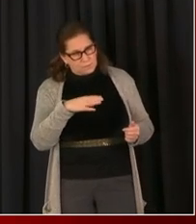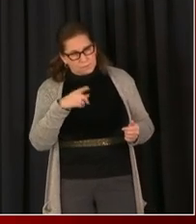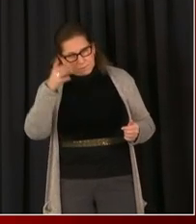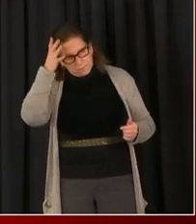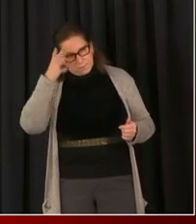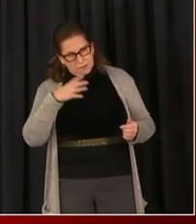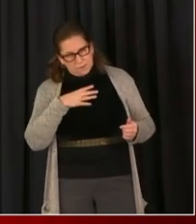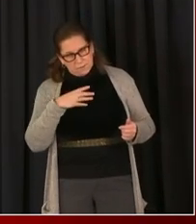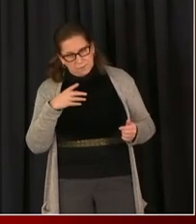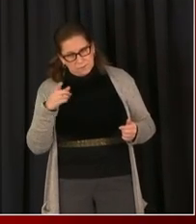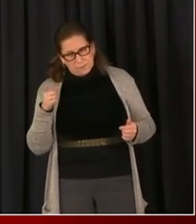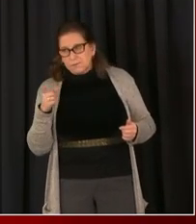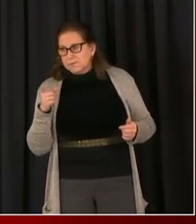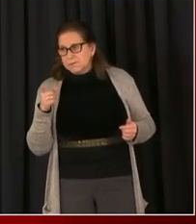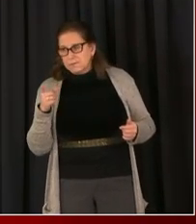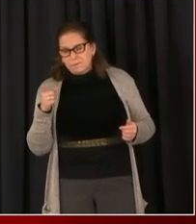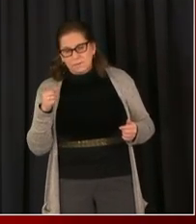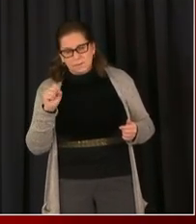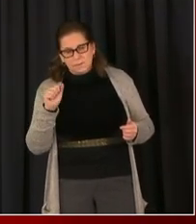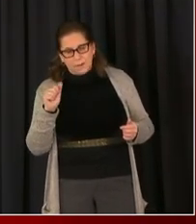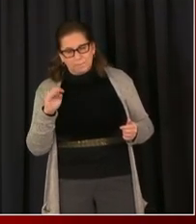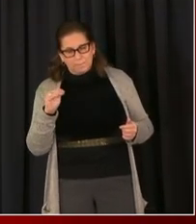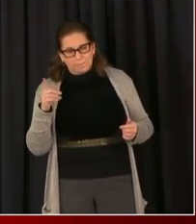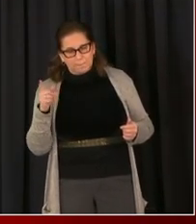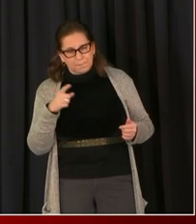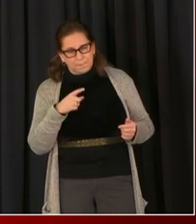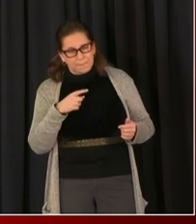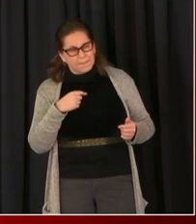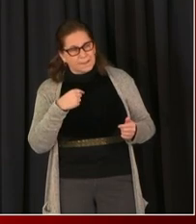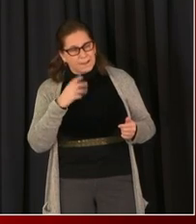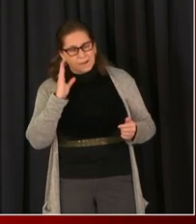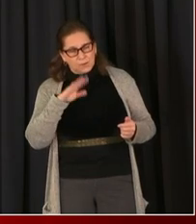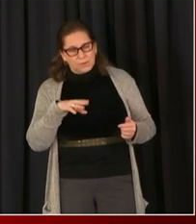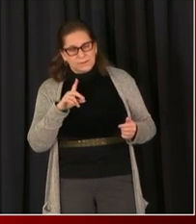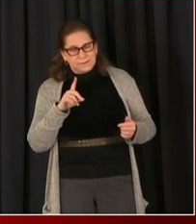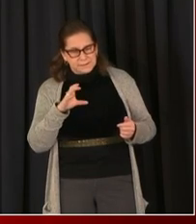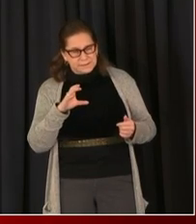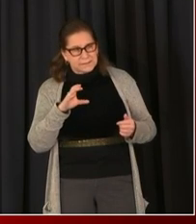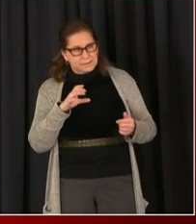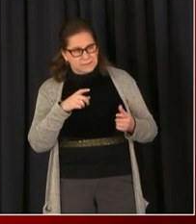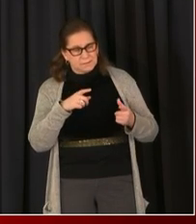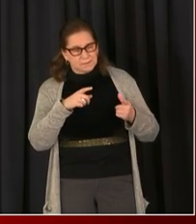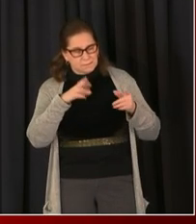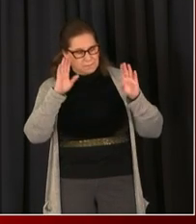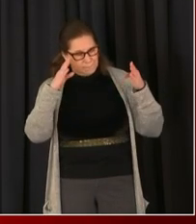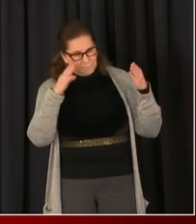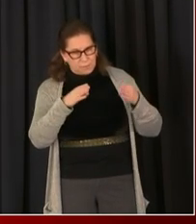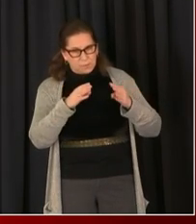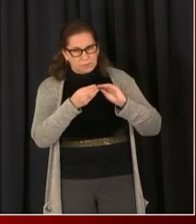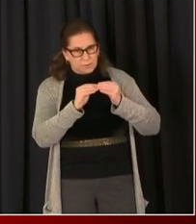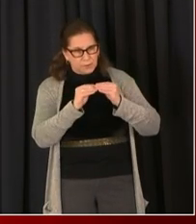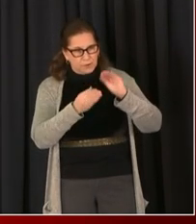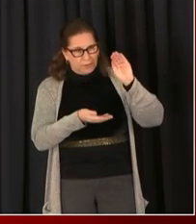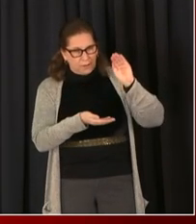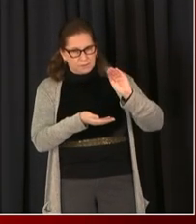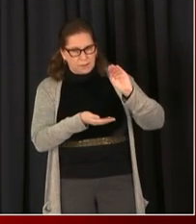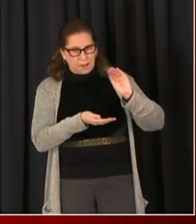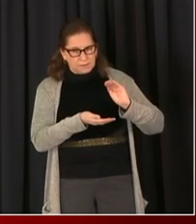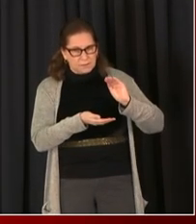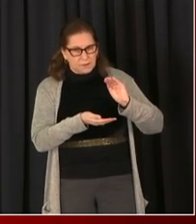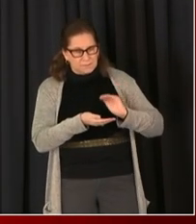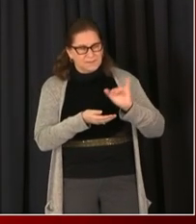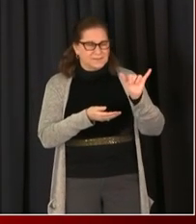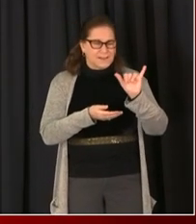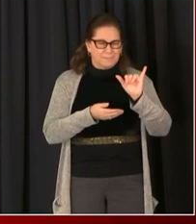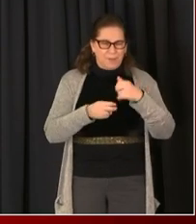in DC, obviously, you've been working hard to try to keep the numbers down. But as we look across the country, it's bad everywhere. Has